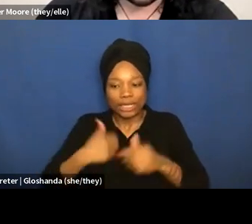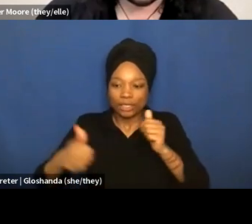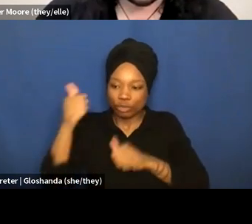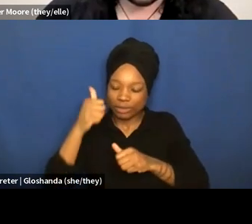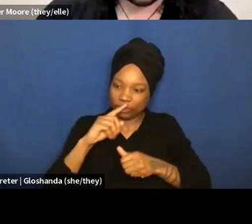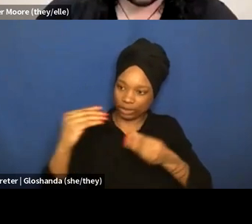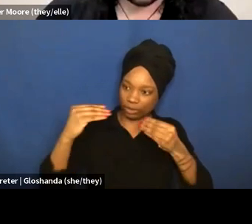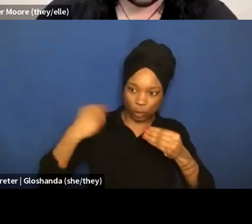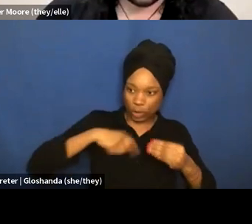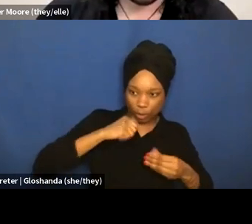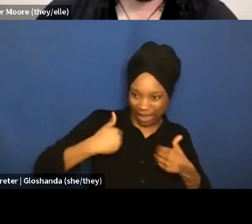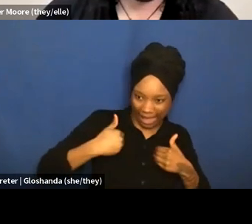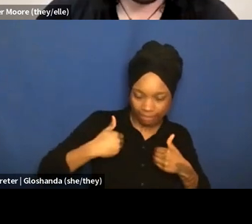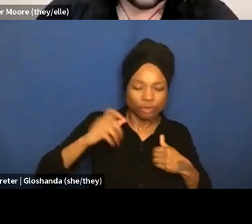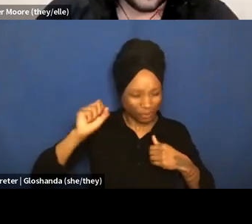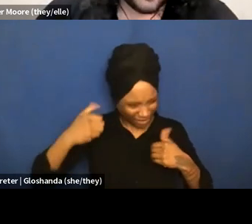building and refining those is important.